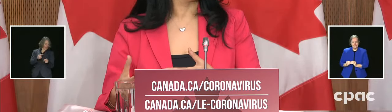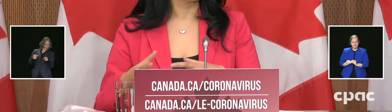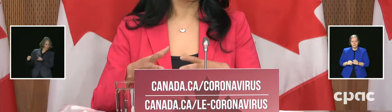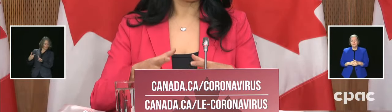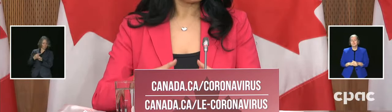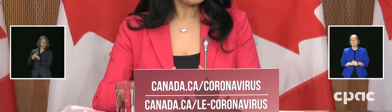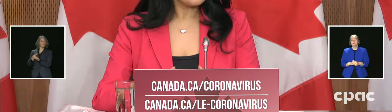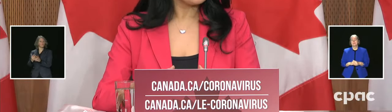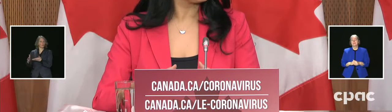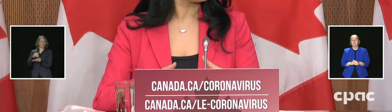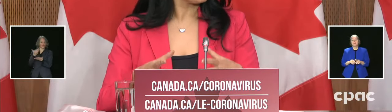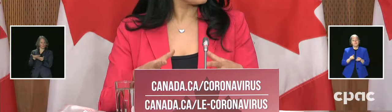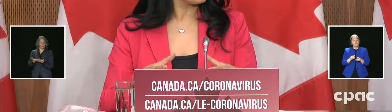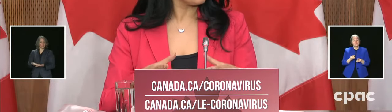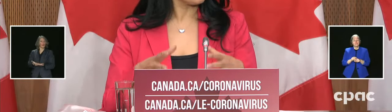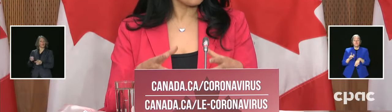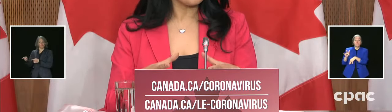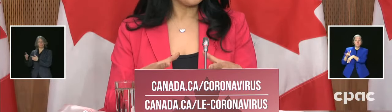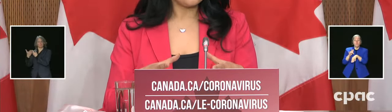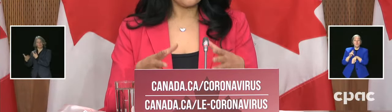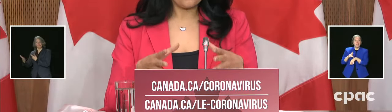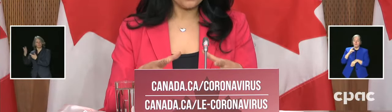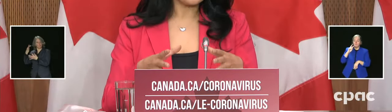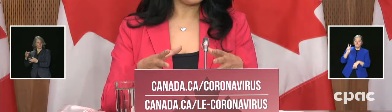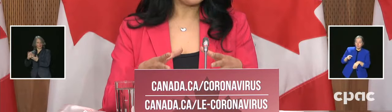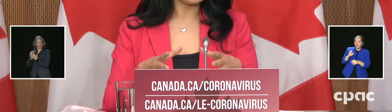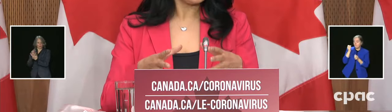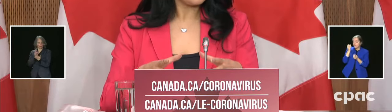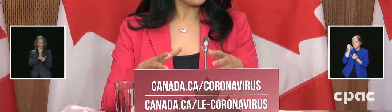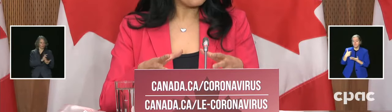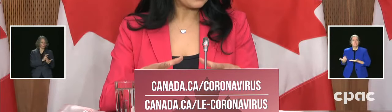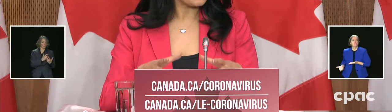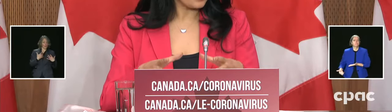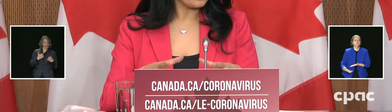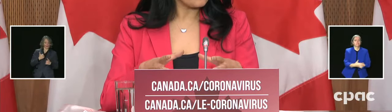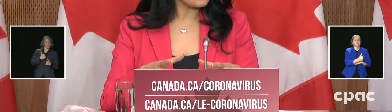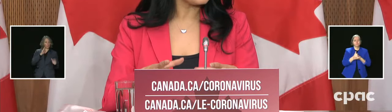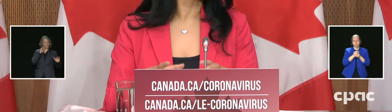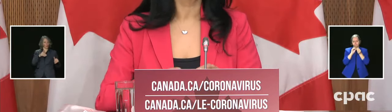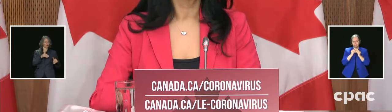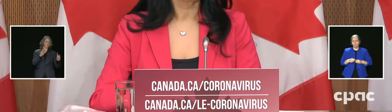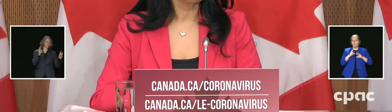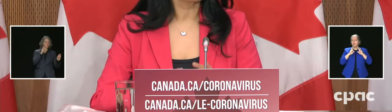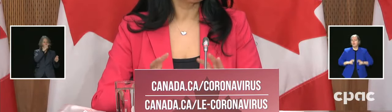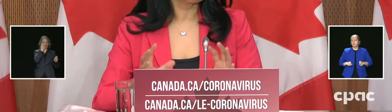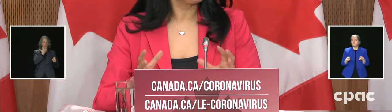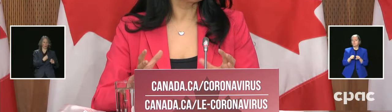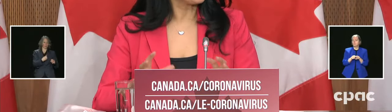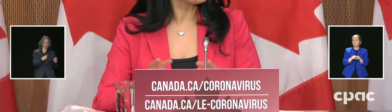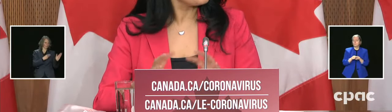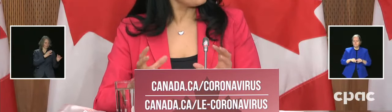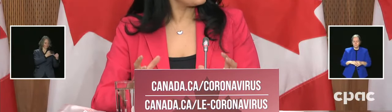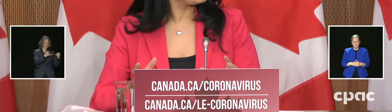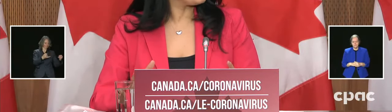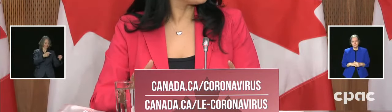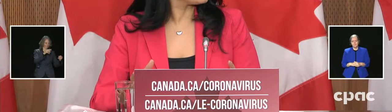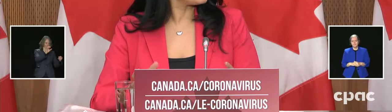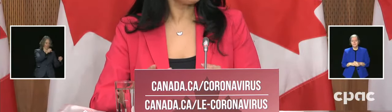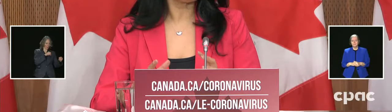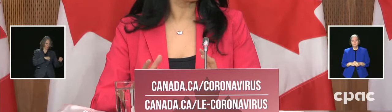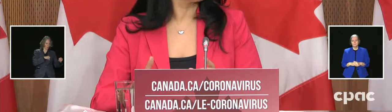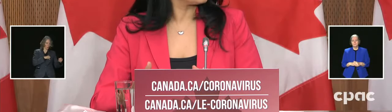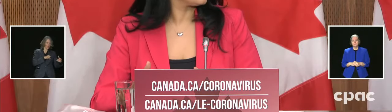opinion. On the Health Canada side, we're more sort of focused a little bit more on the black and white of the study. So, in general, the evidence is